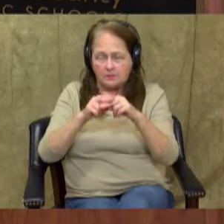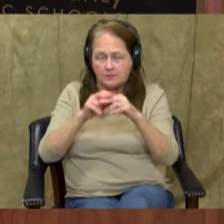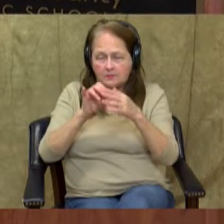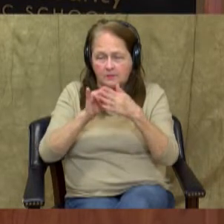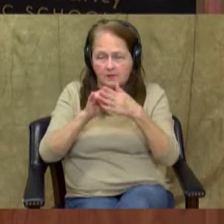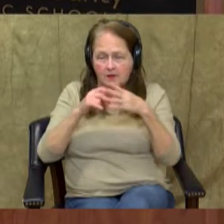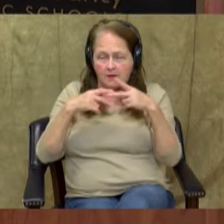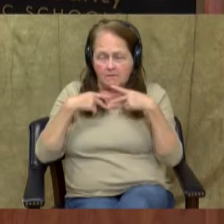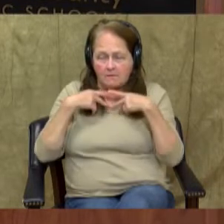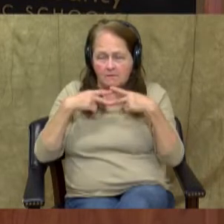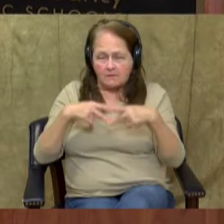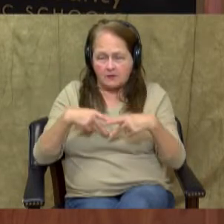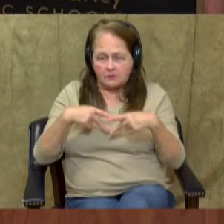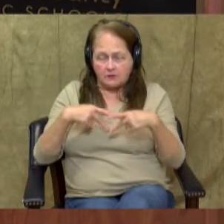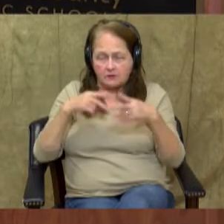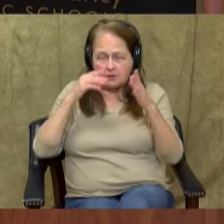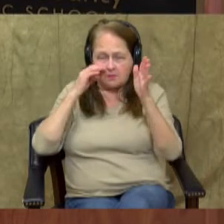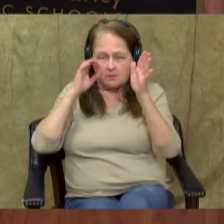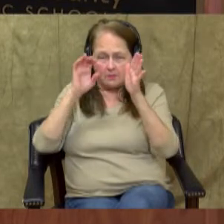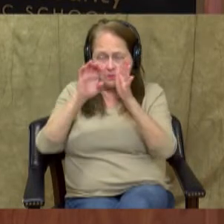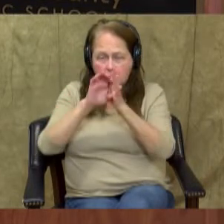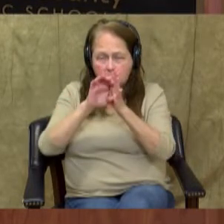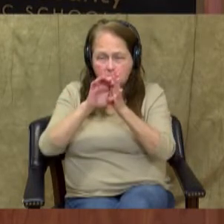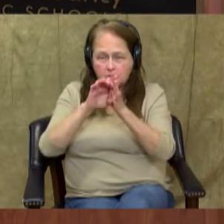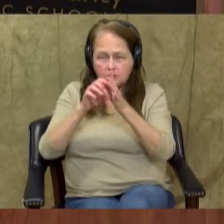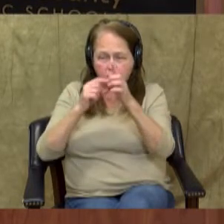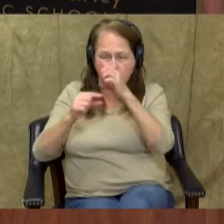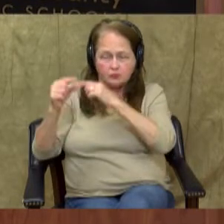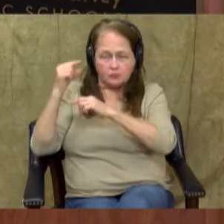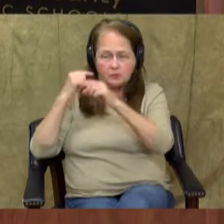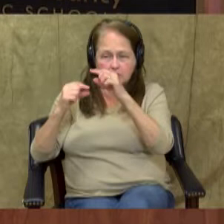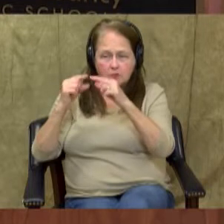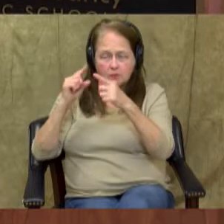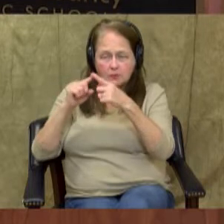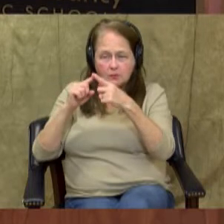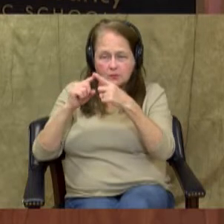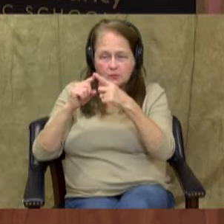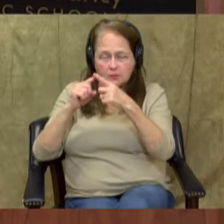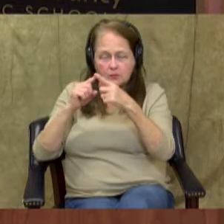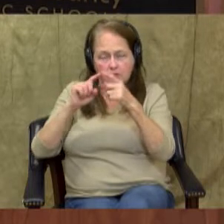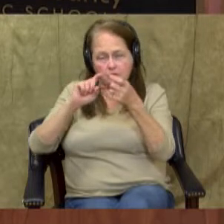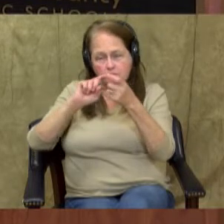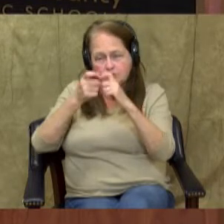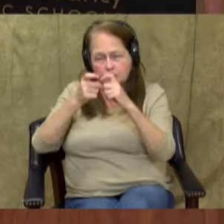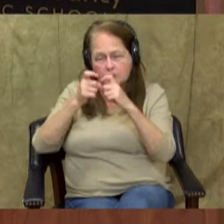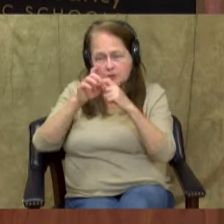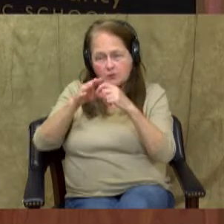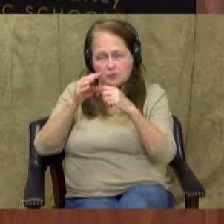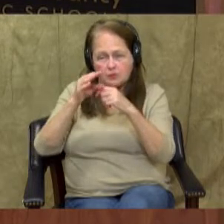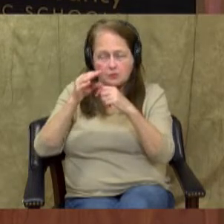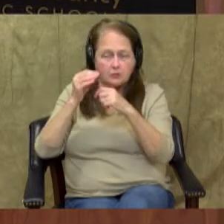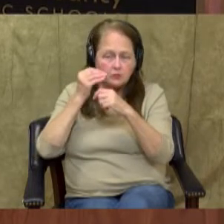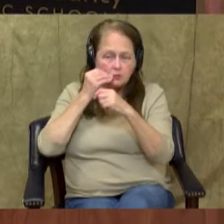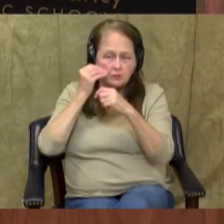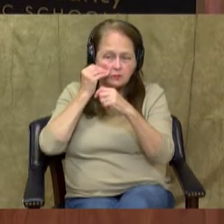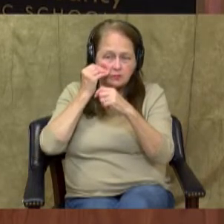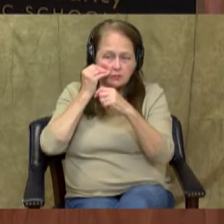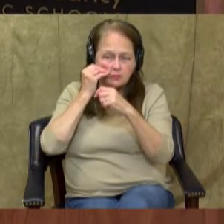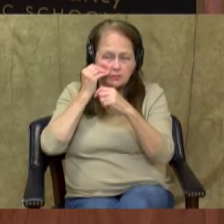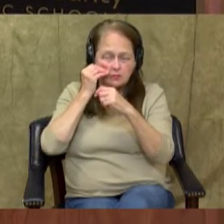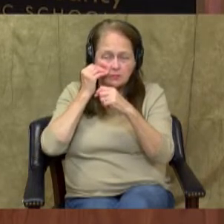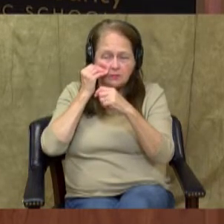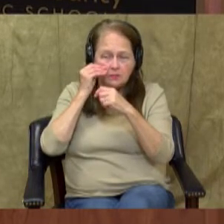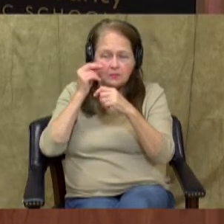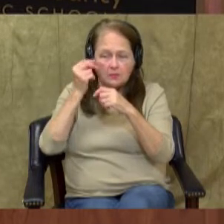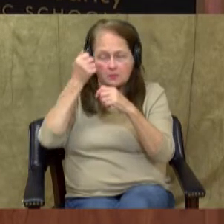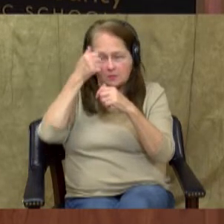In this area particularly, though, physical geography has contributed to urbanization. Think about the